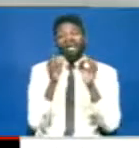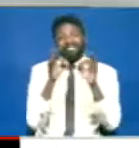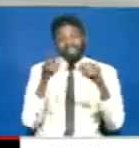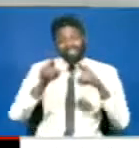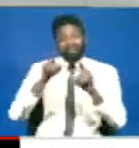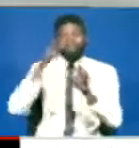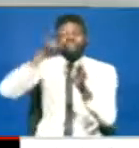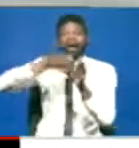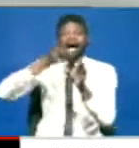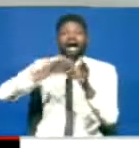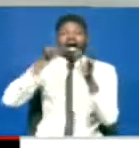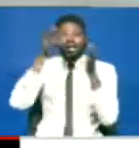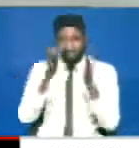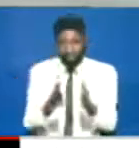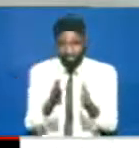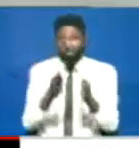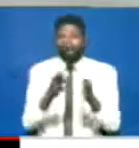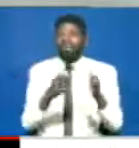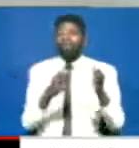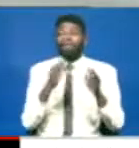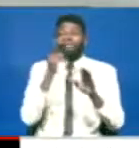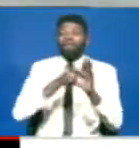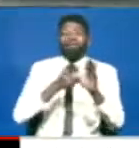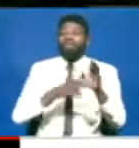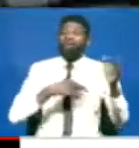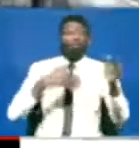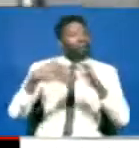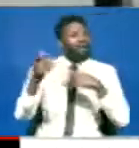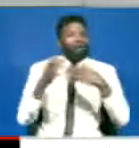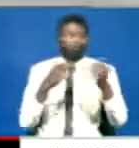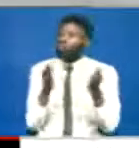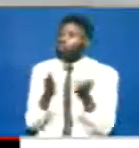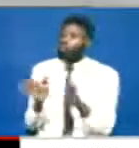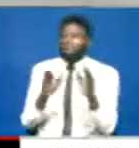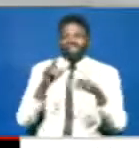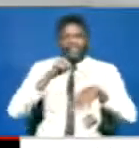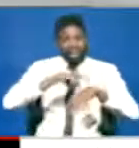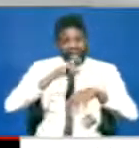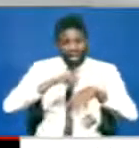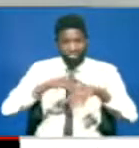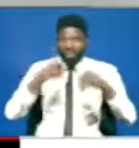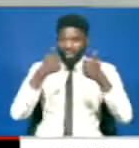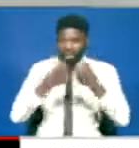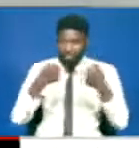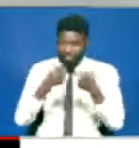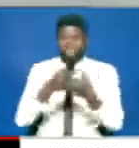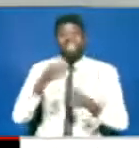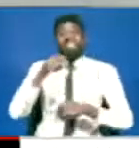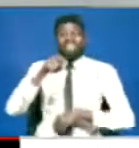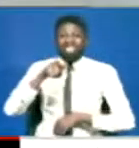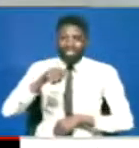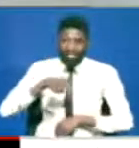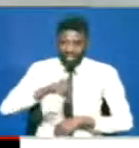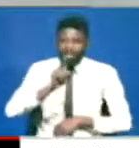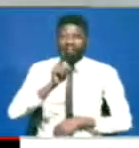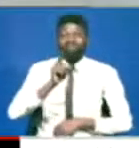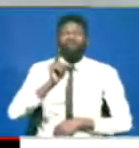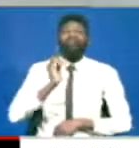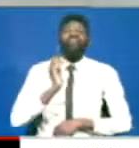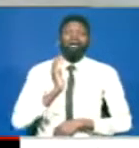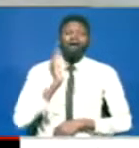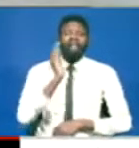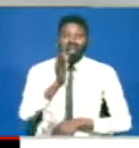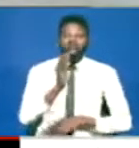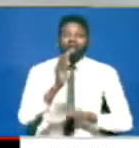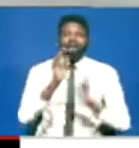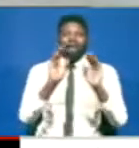participant participating in any way in these games, yeah, you will be given